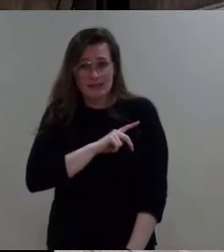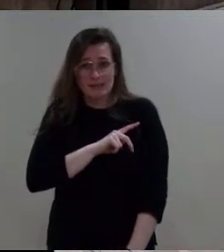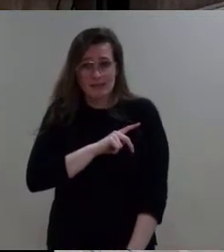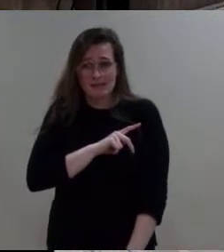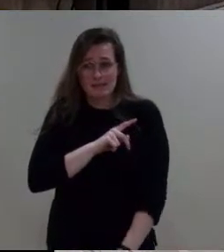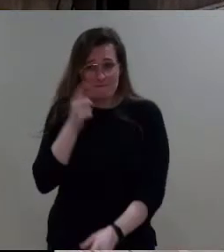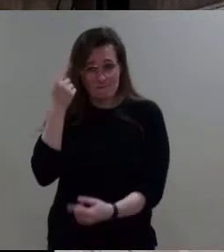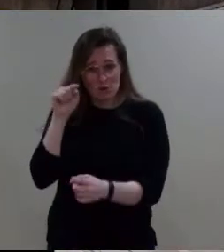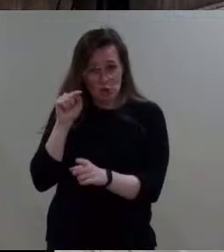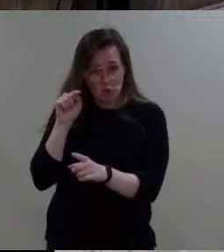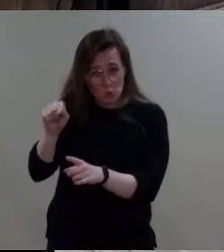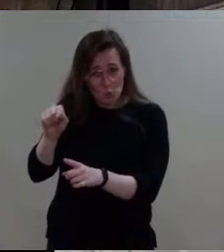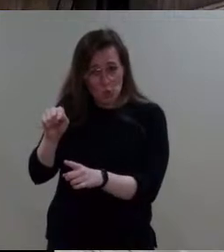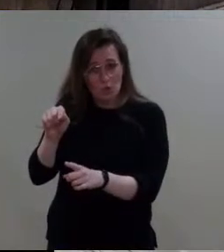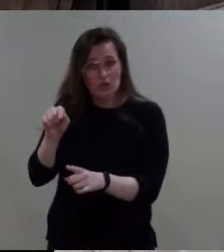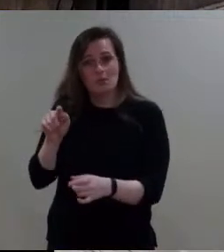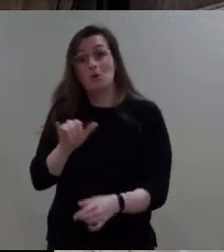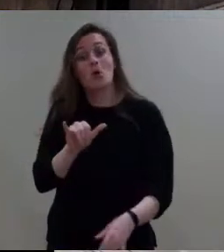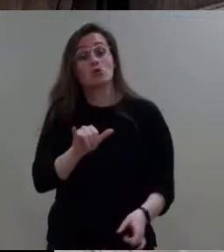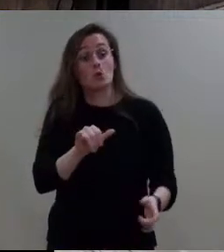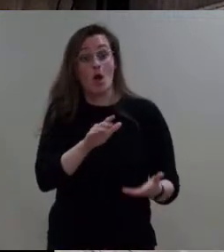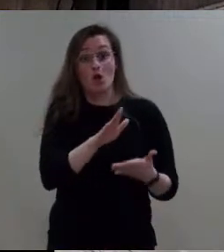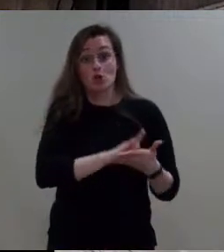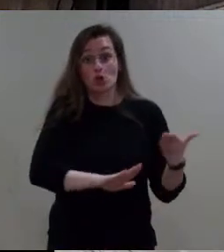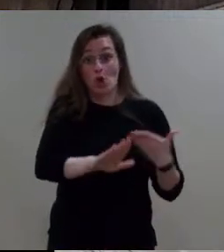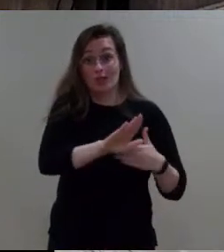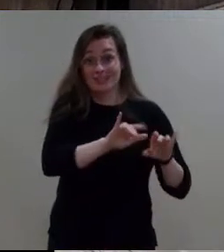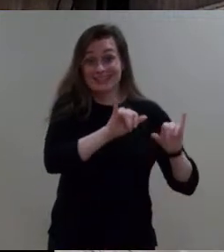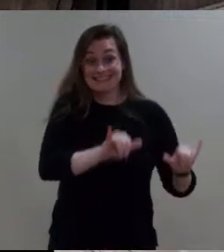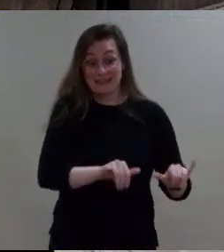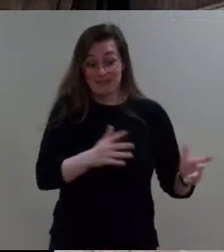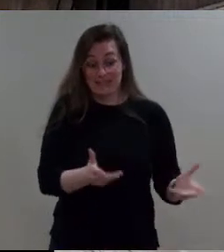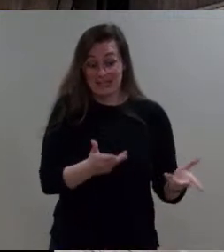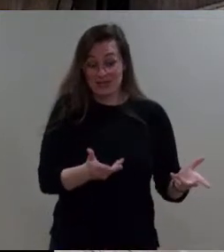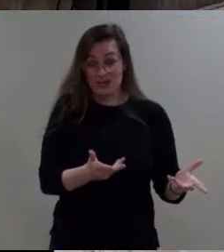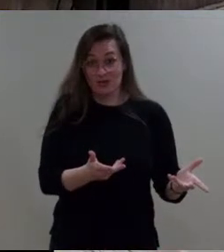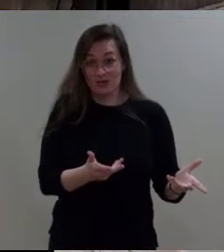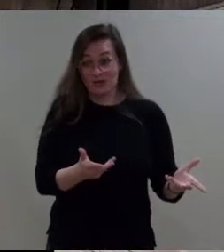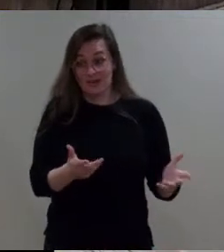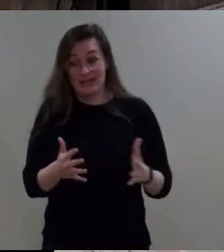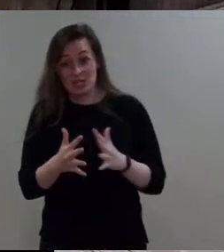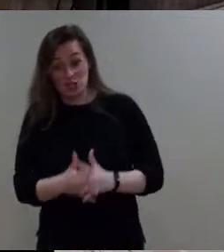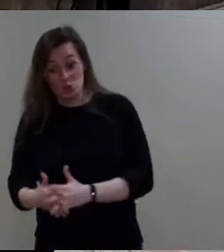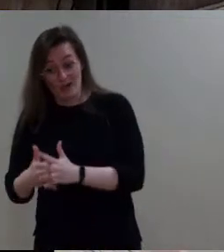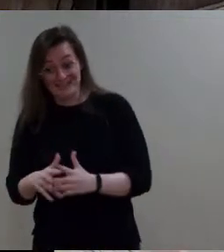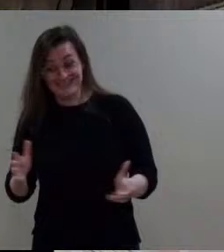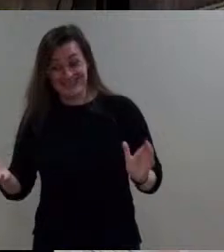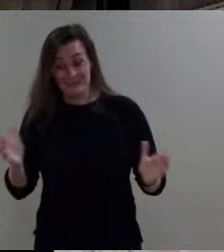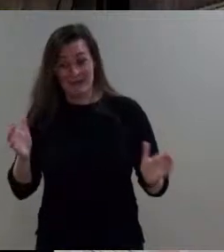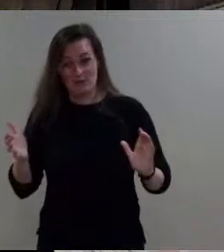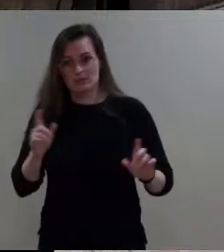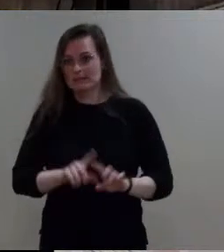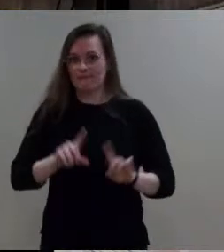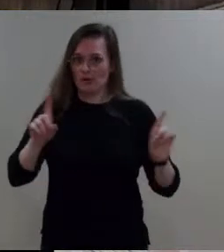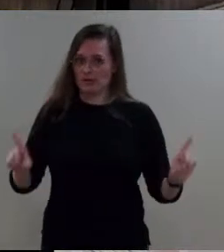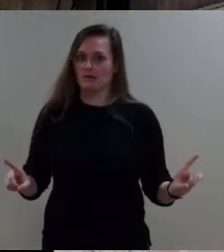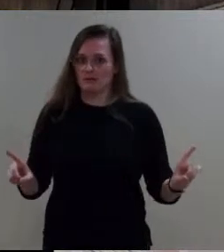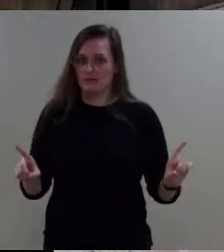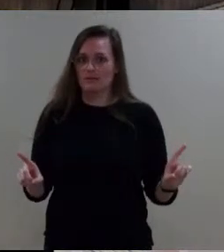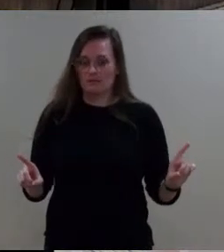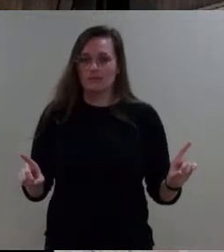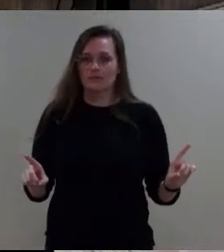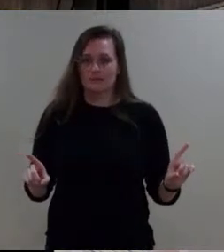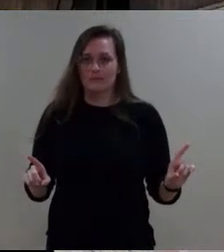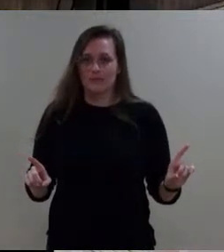college system in the US, the university system, is quite different than in Canada. And as far as the